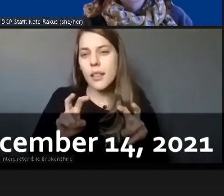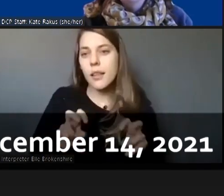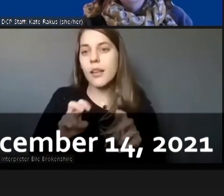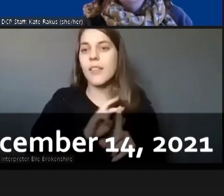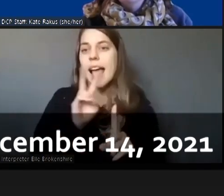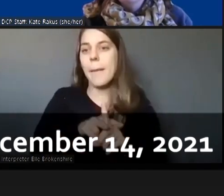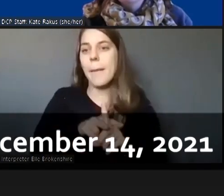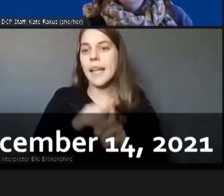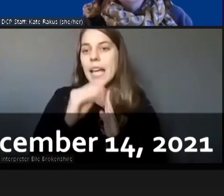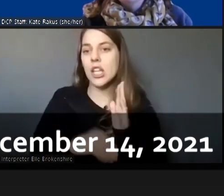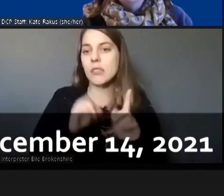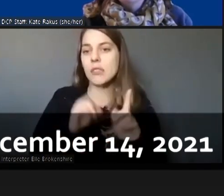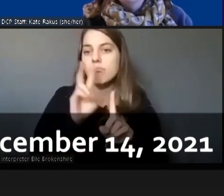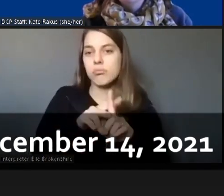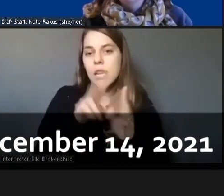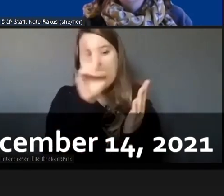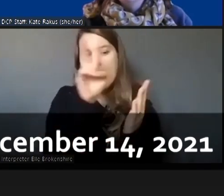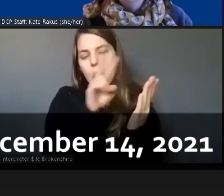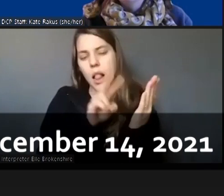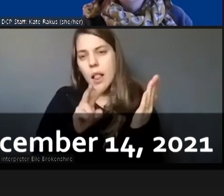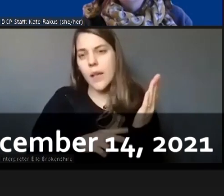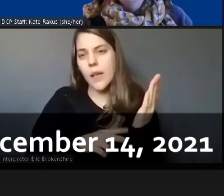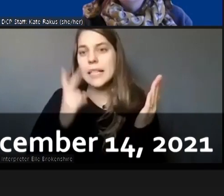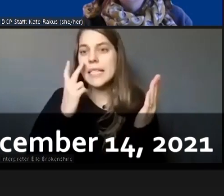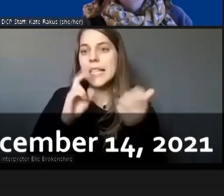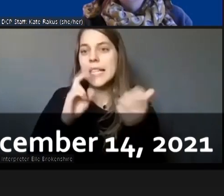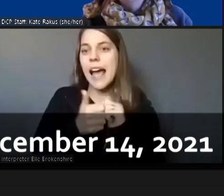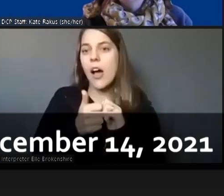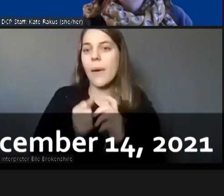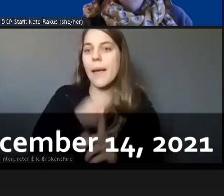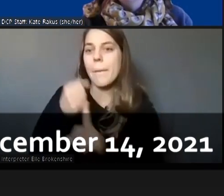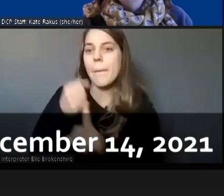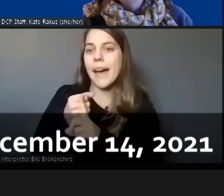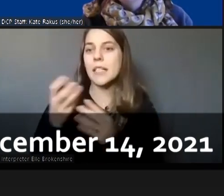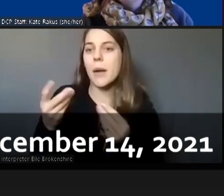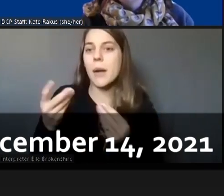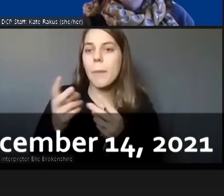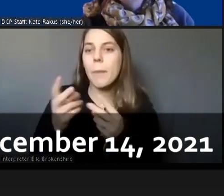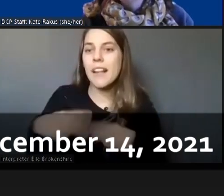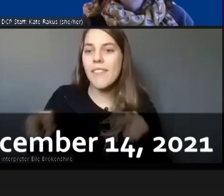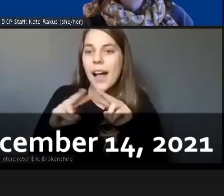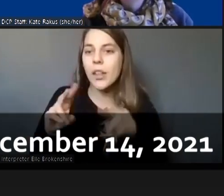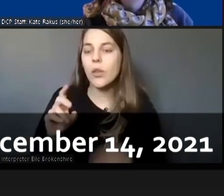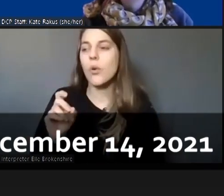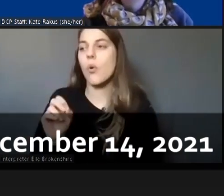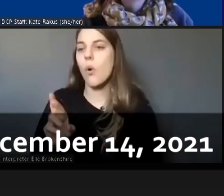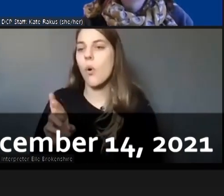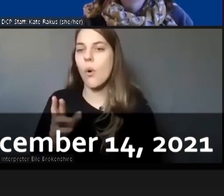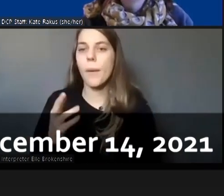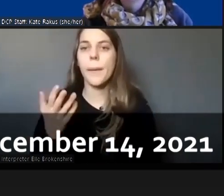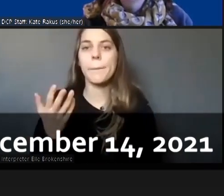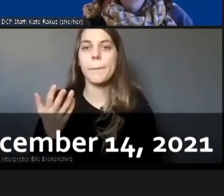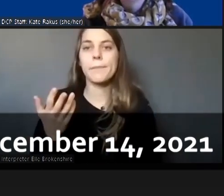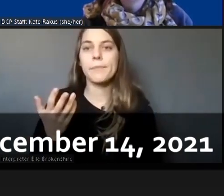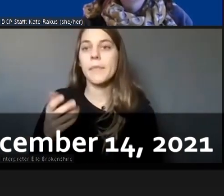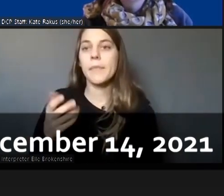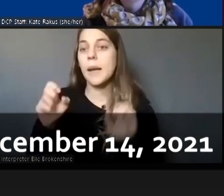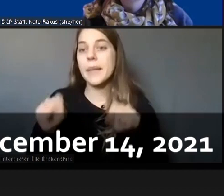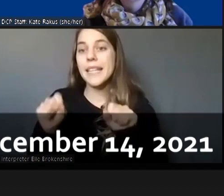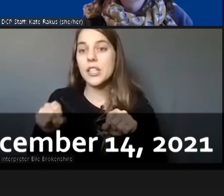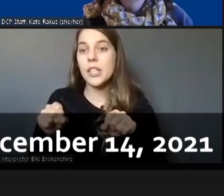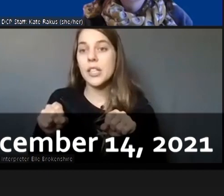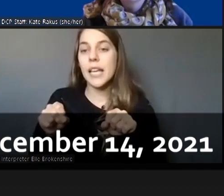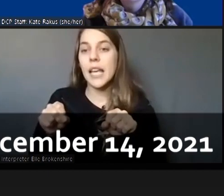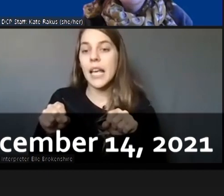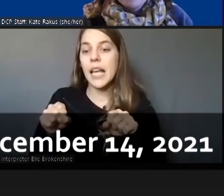it significantly impact the property values? Would it, is it potentially encroaching onto